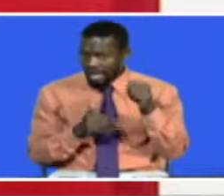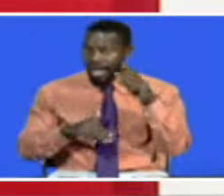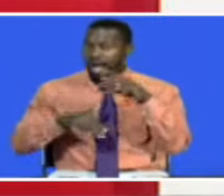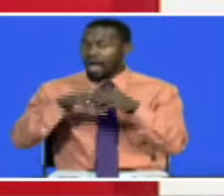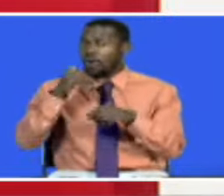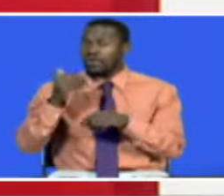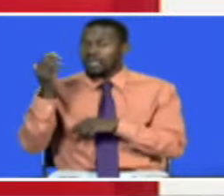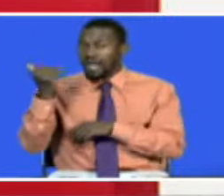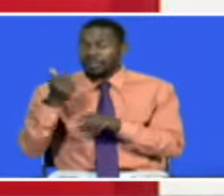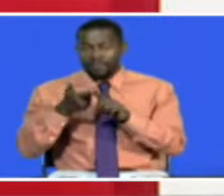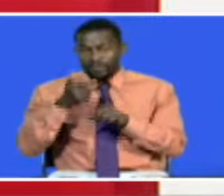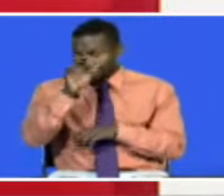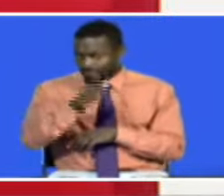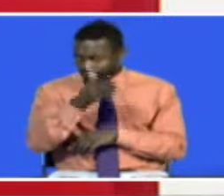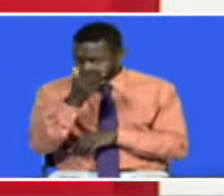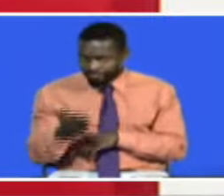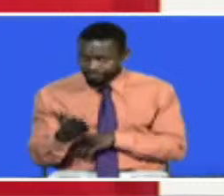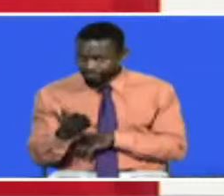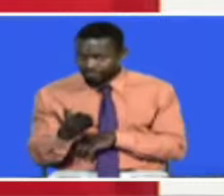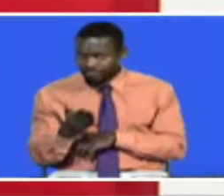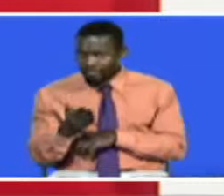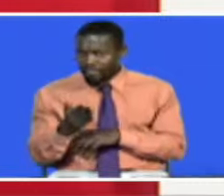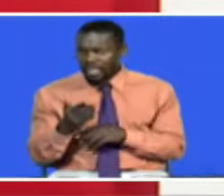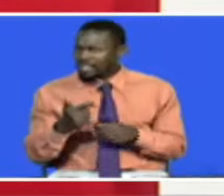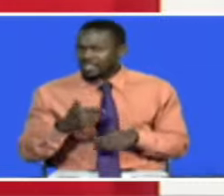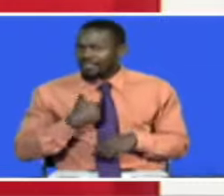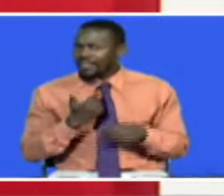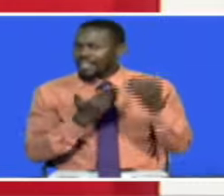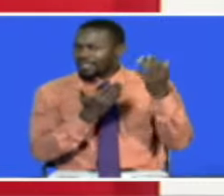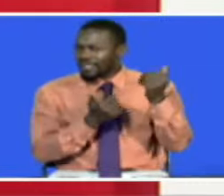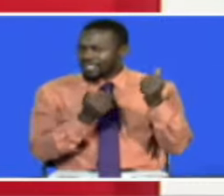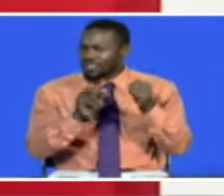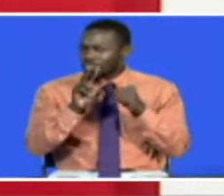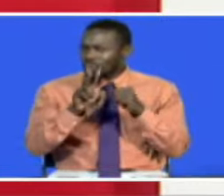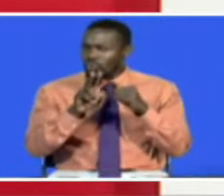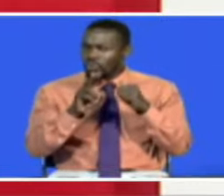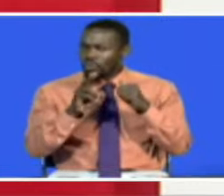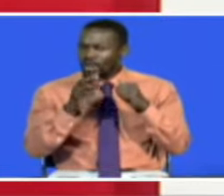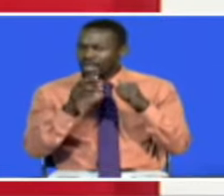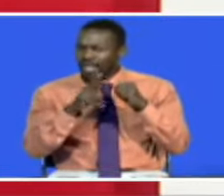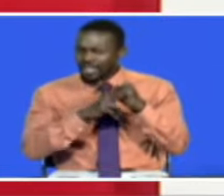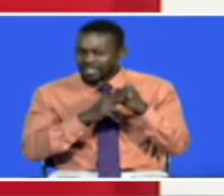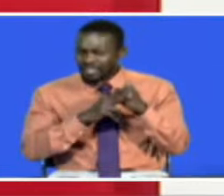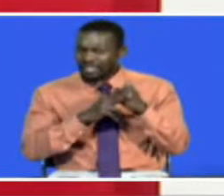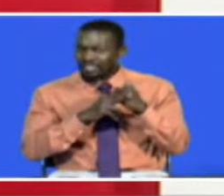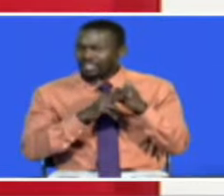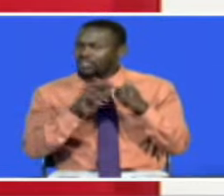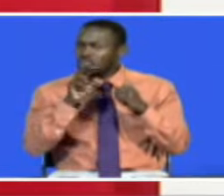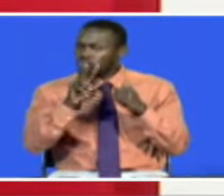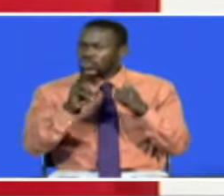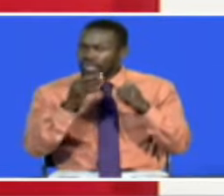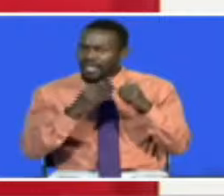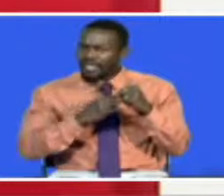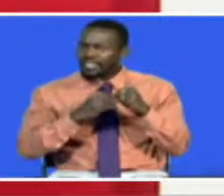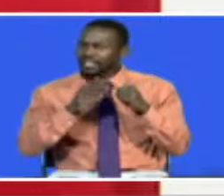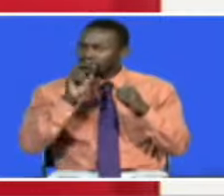Yes. I didn't expect to see 282 members of parliament voting.